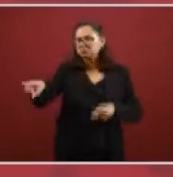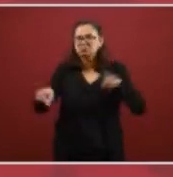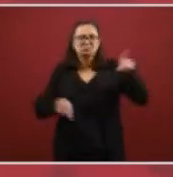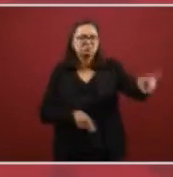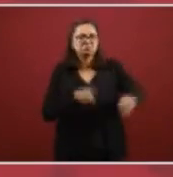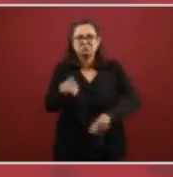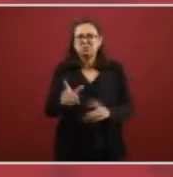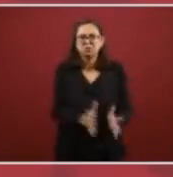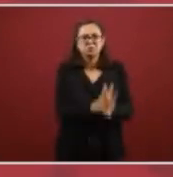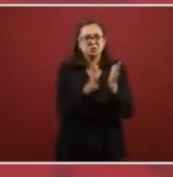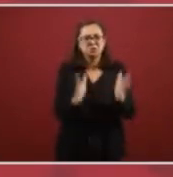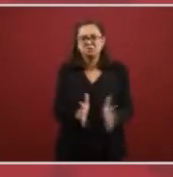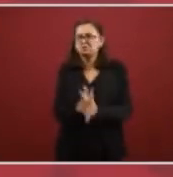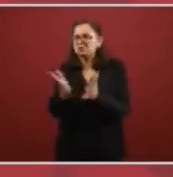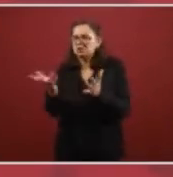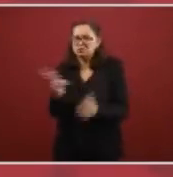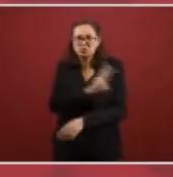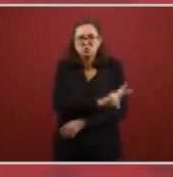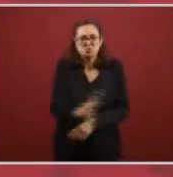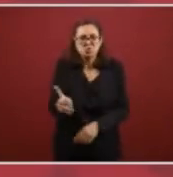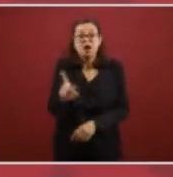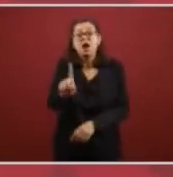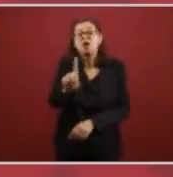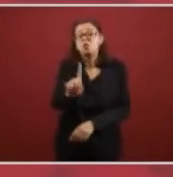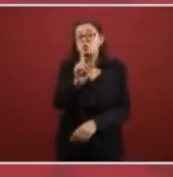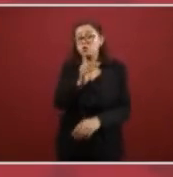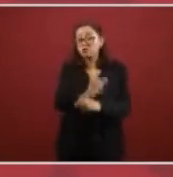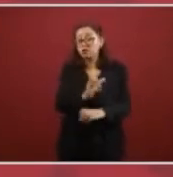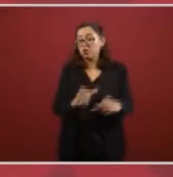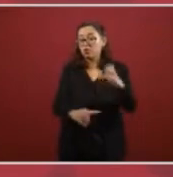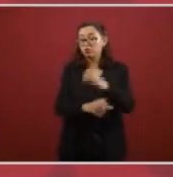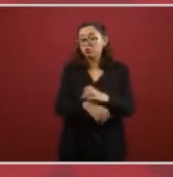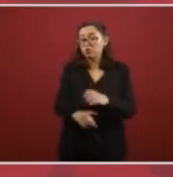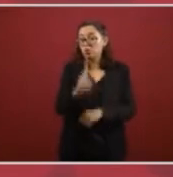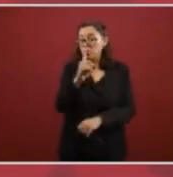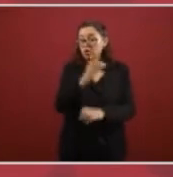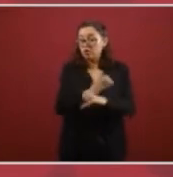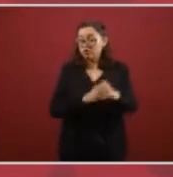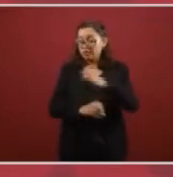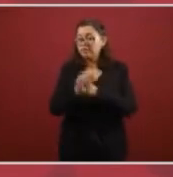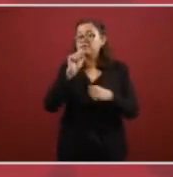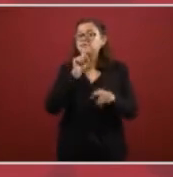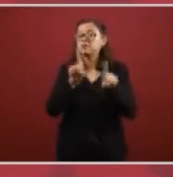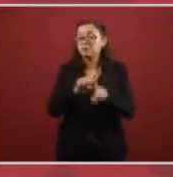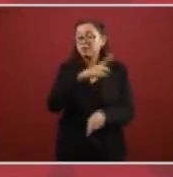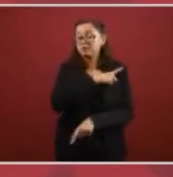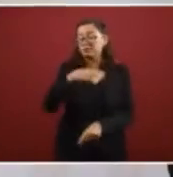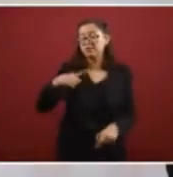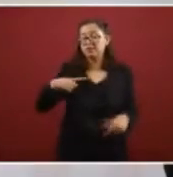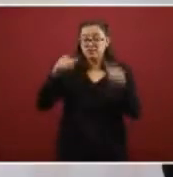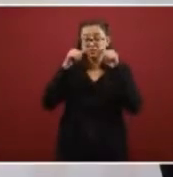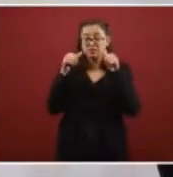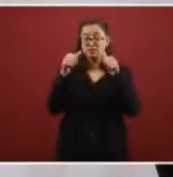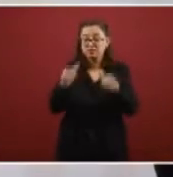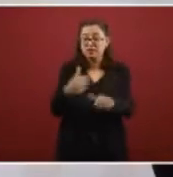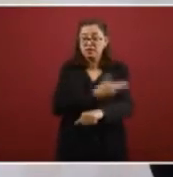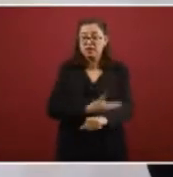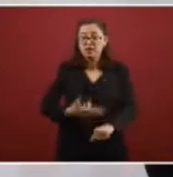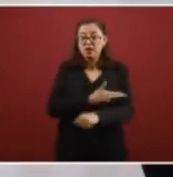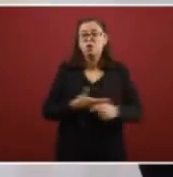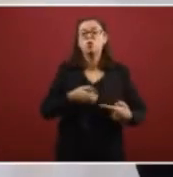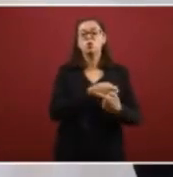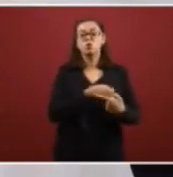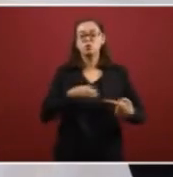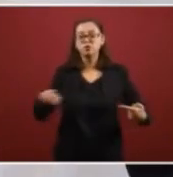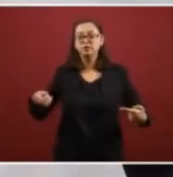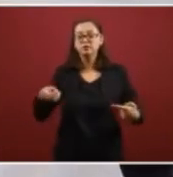There is one matter that you need to take into account because it's part of the rearrangements.